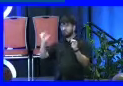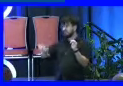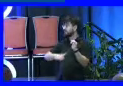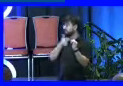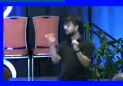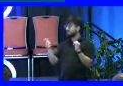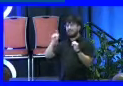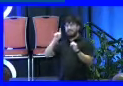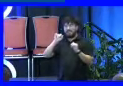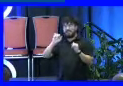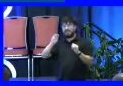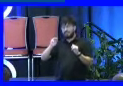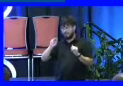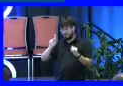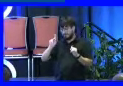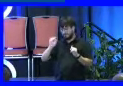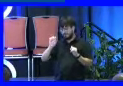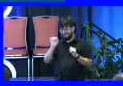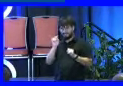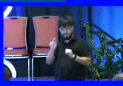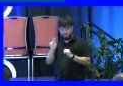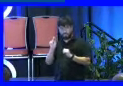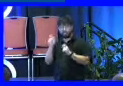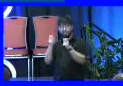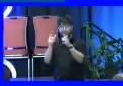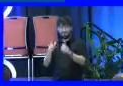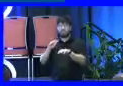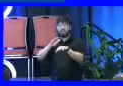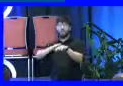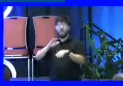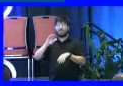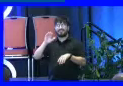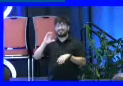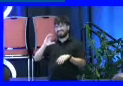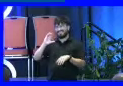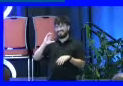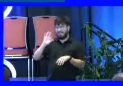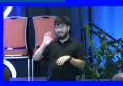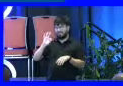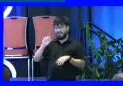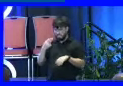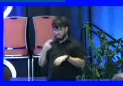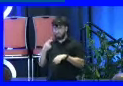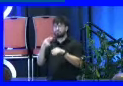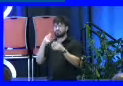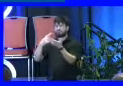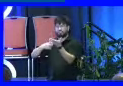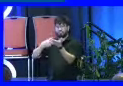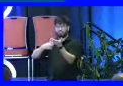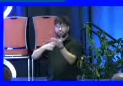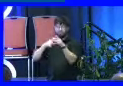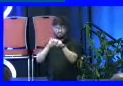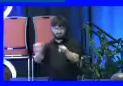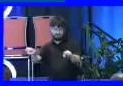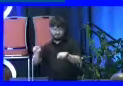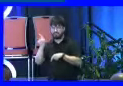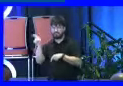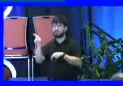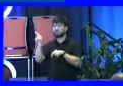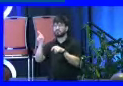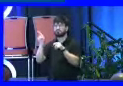Kim Keaton, Director of Data and Analytics at CSH. Kim will facilitate our discussion panel and has been a